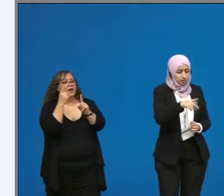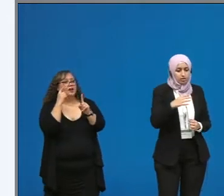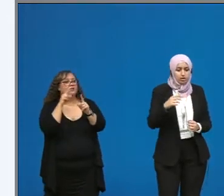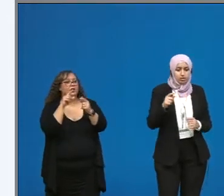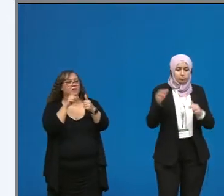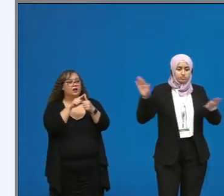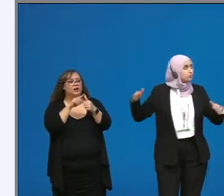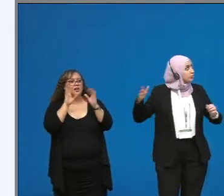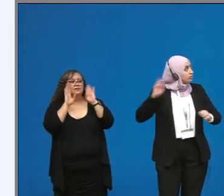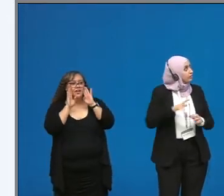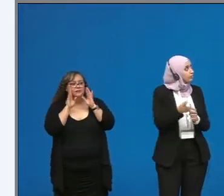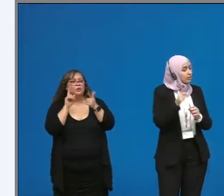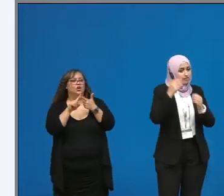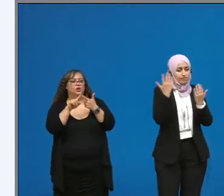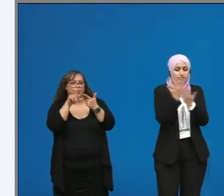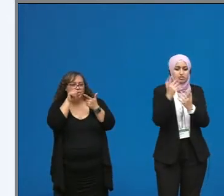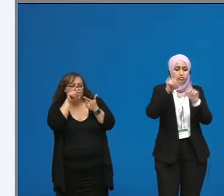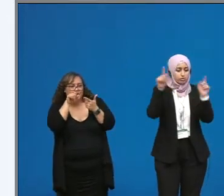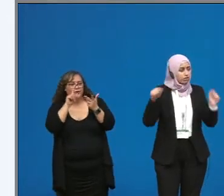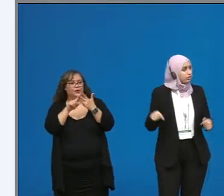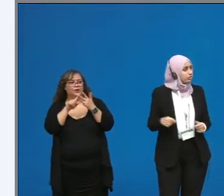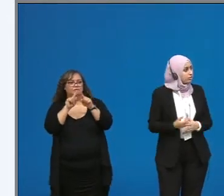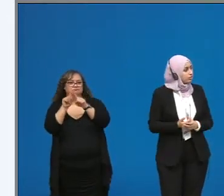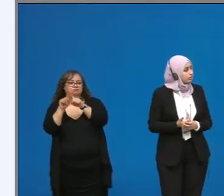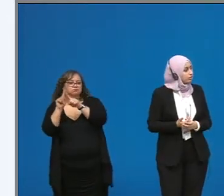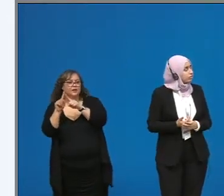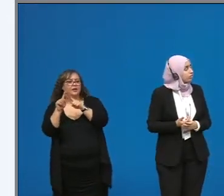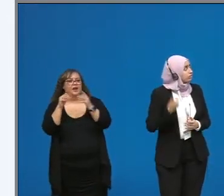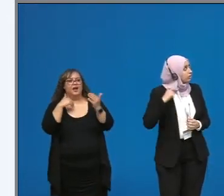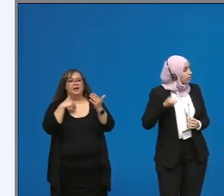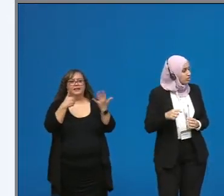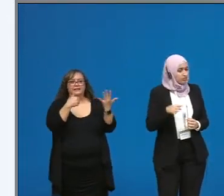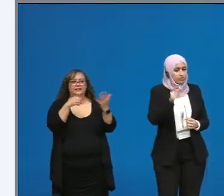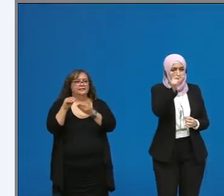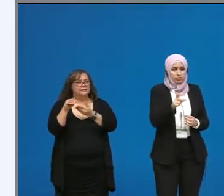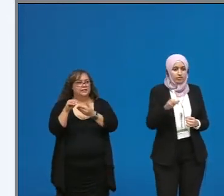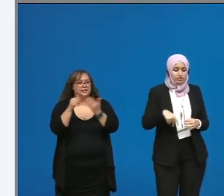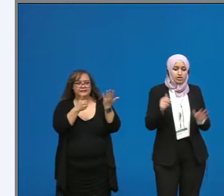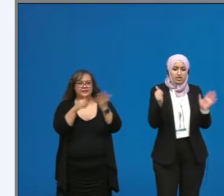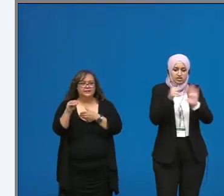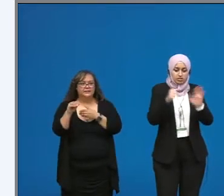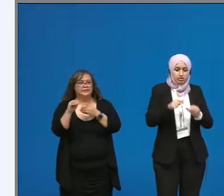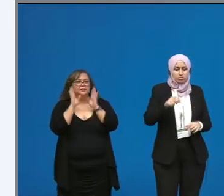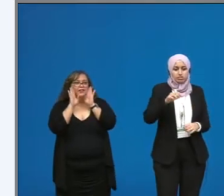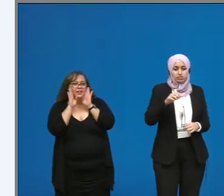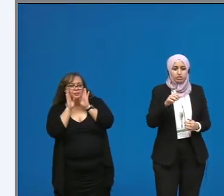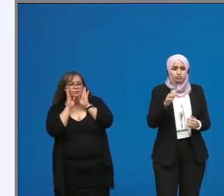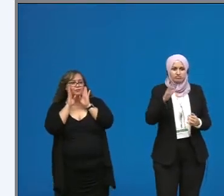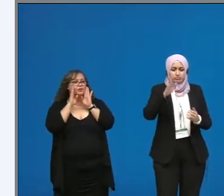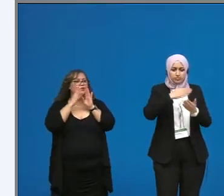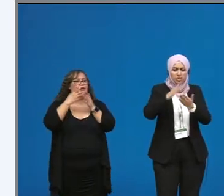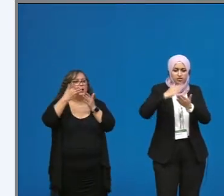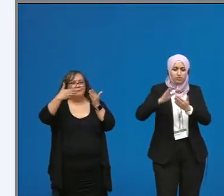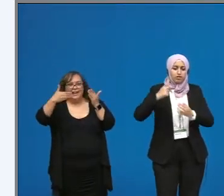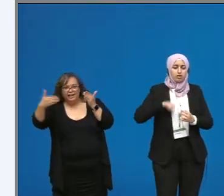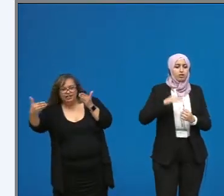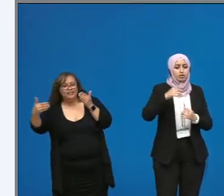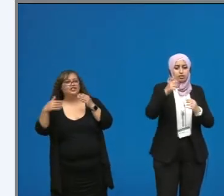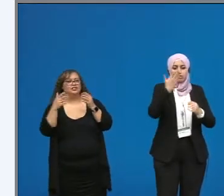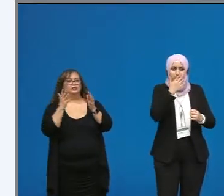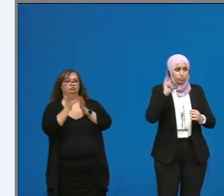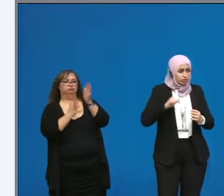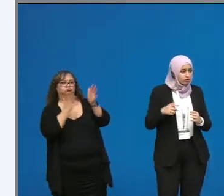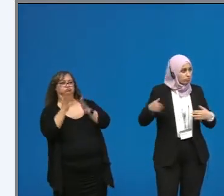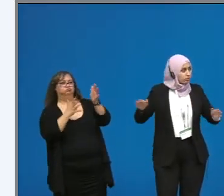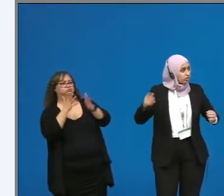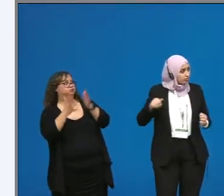social media for the first time. Now we have maybe 60 Facebook pages and Twitter pages with the avatars integrated. And most recently, Mahmoud developed the book